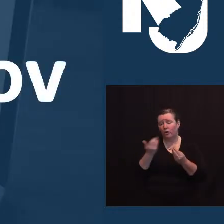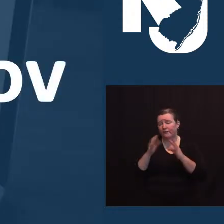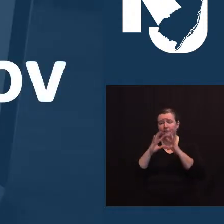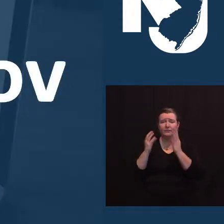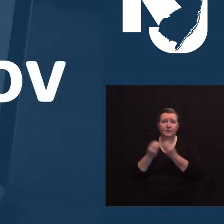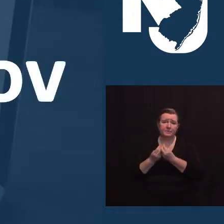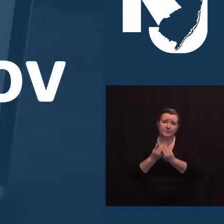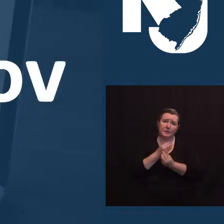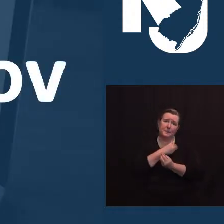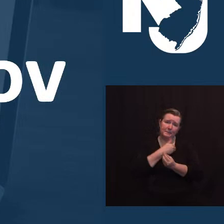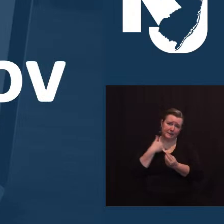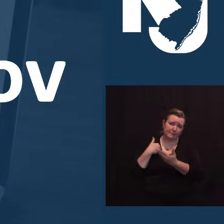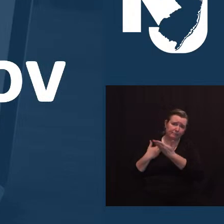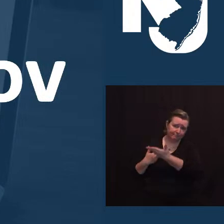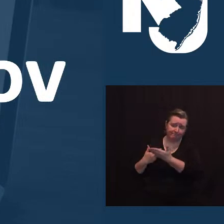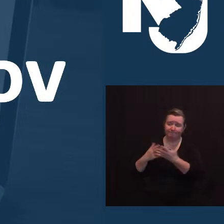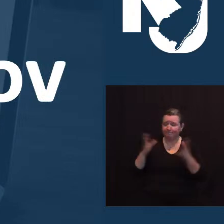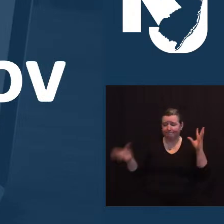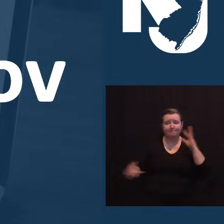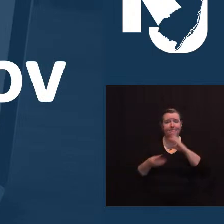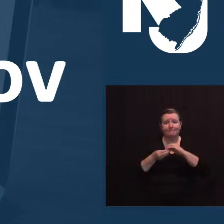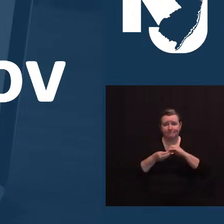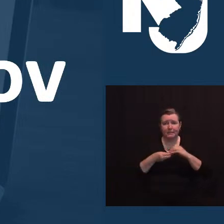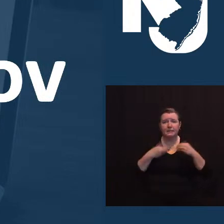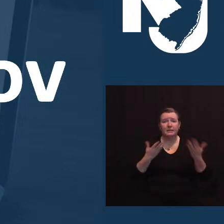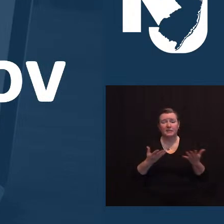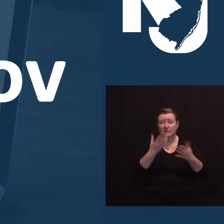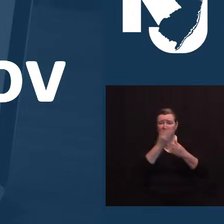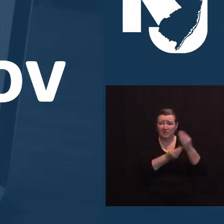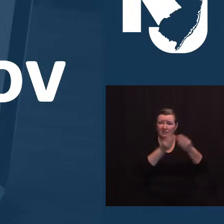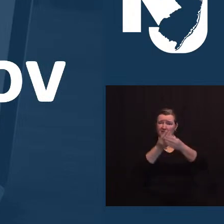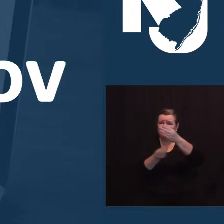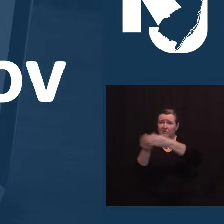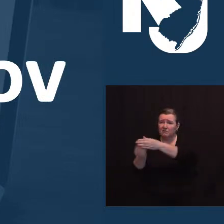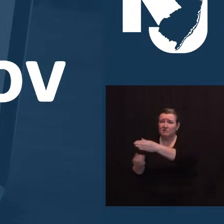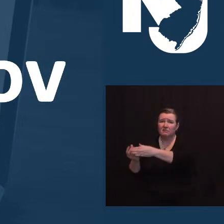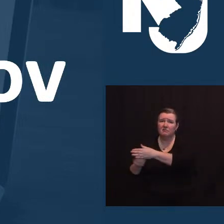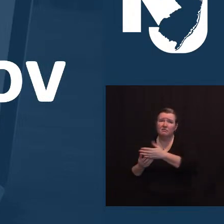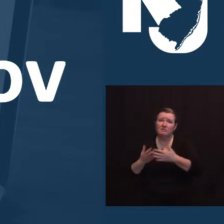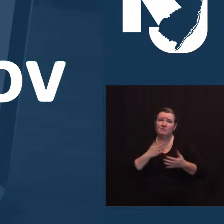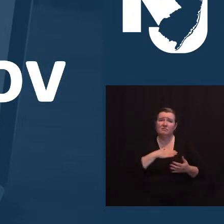up the total of confirmed and presumed, we have lost a total of